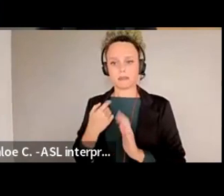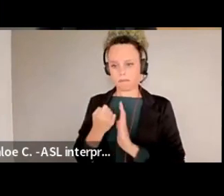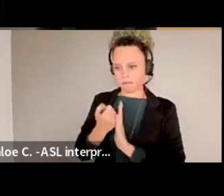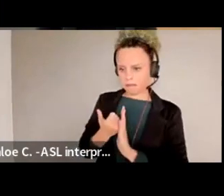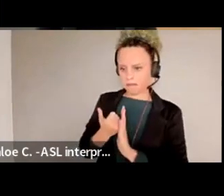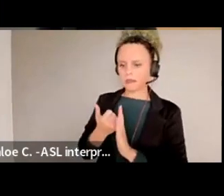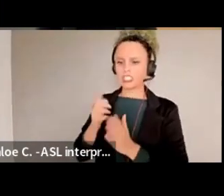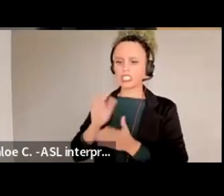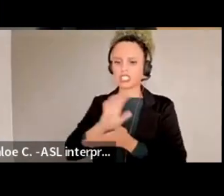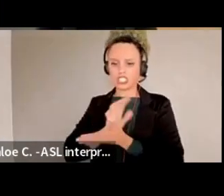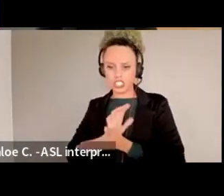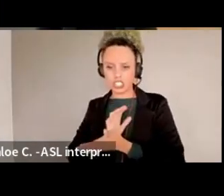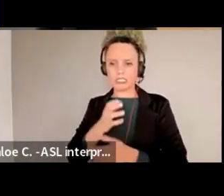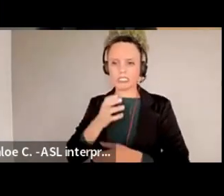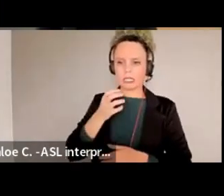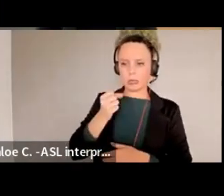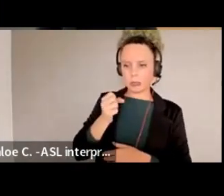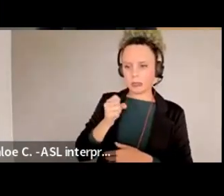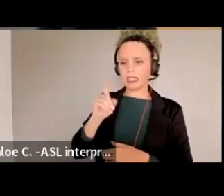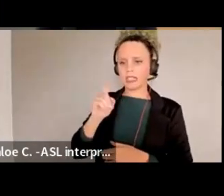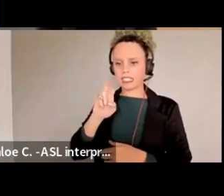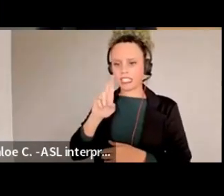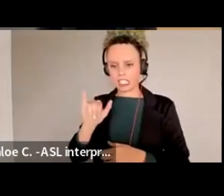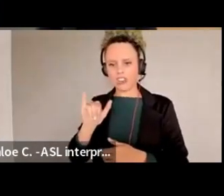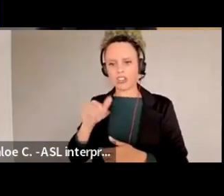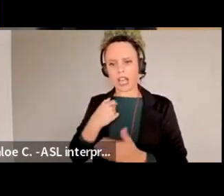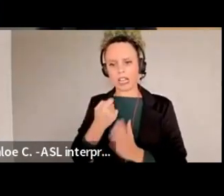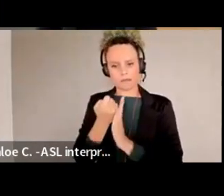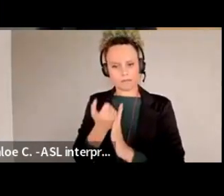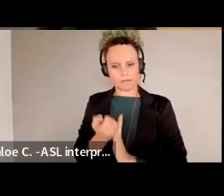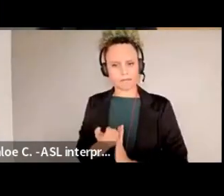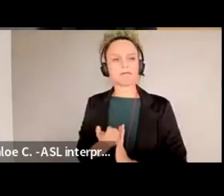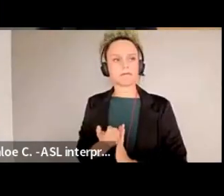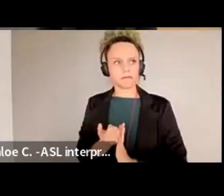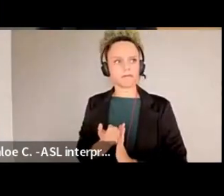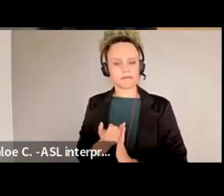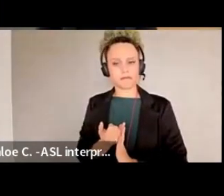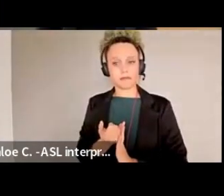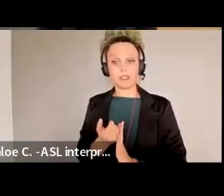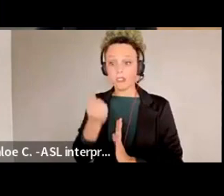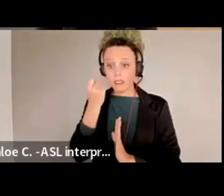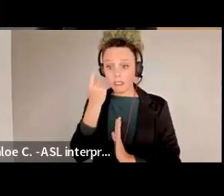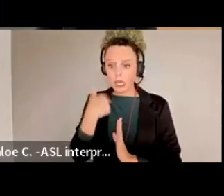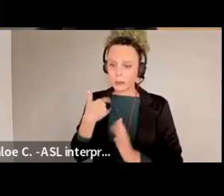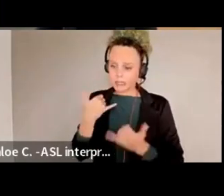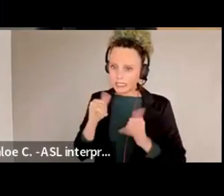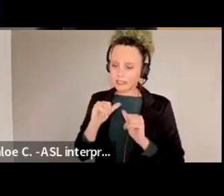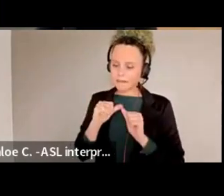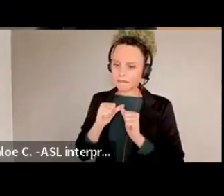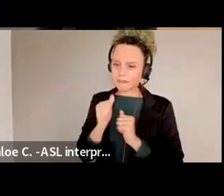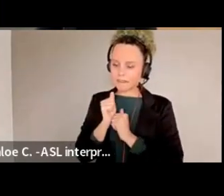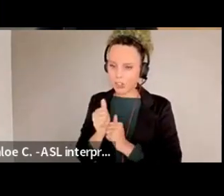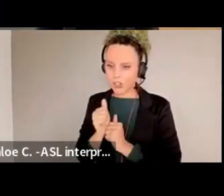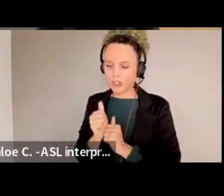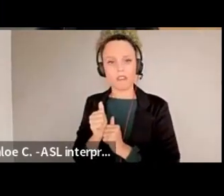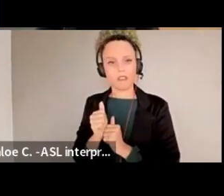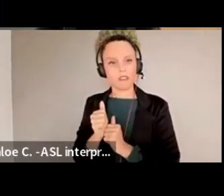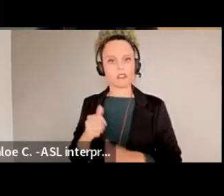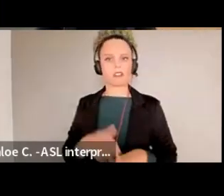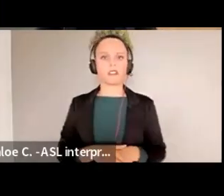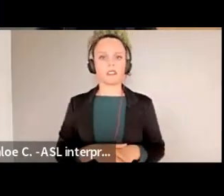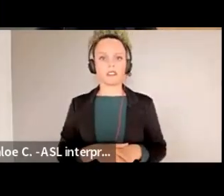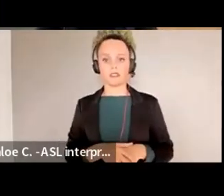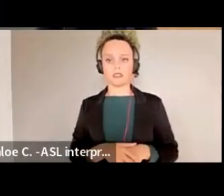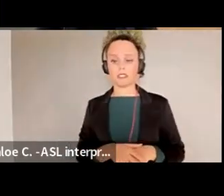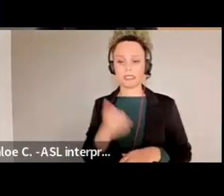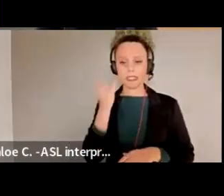eliminated eating cheese and dairy cheese and milk and, dairy stuff. And I started feeling better. So I kept on